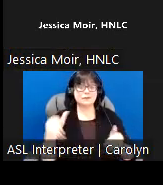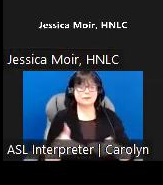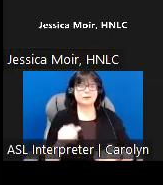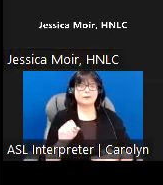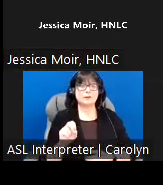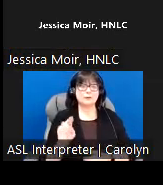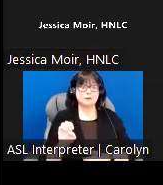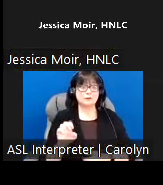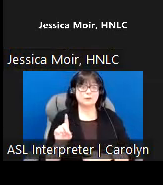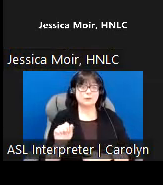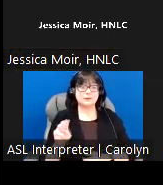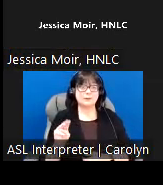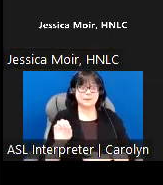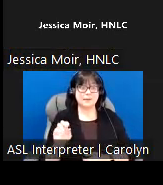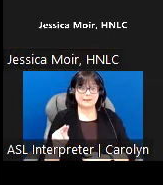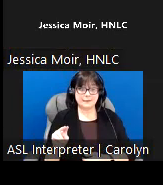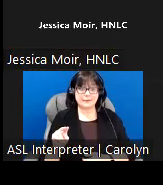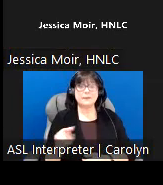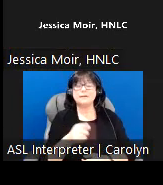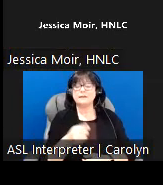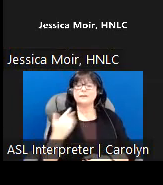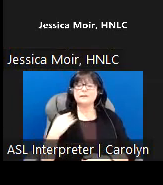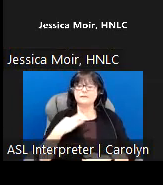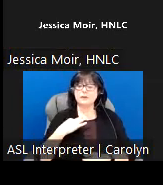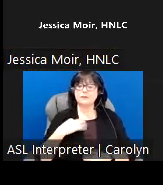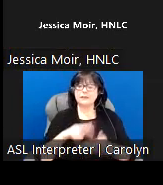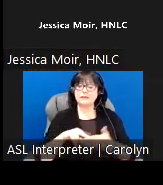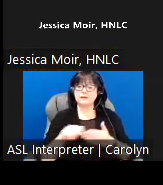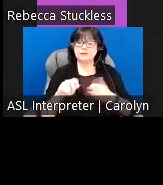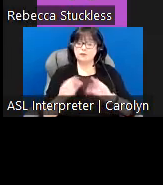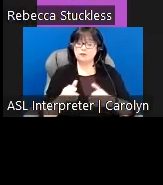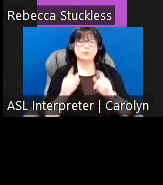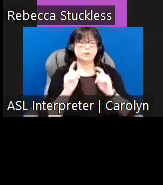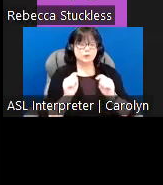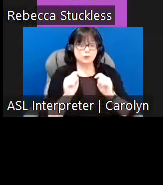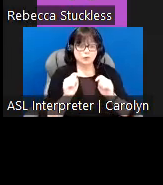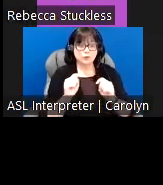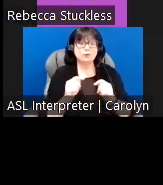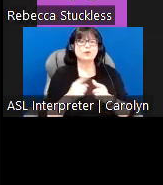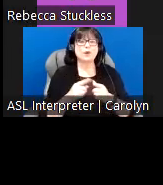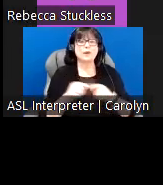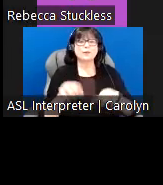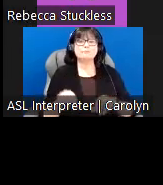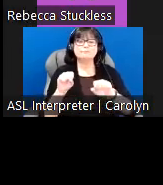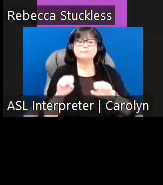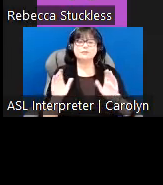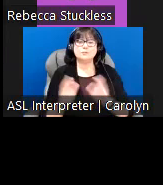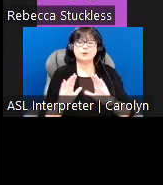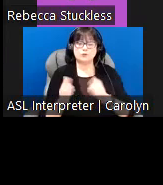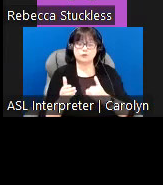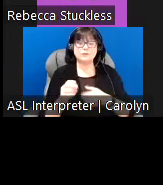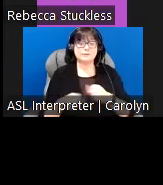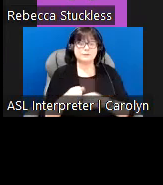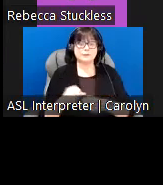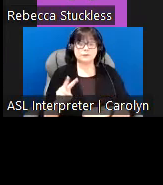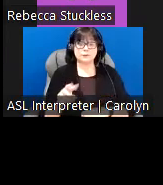next. She began volunteering for the literacy group as a tutor and a small group facilitator in 2005, and was then